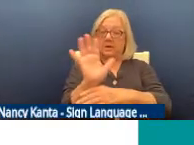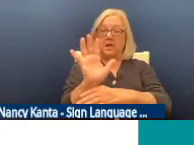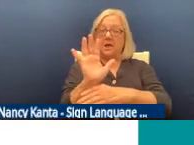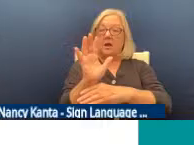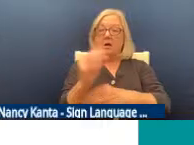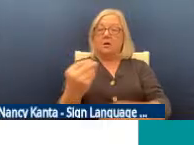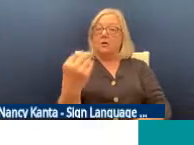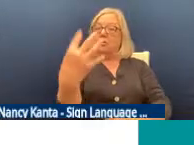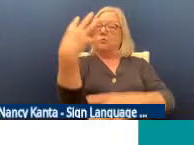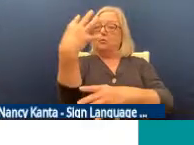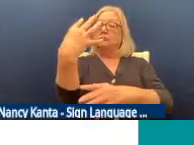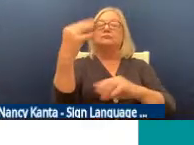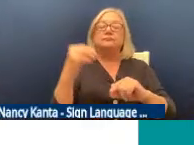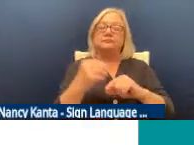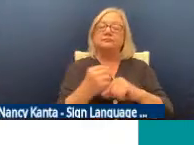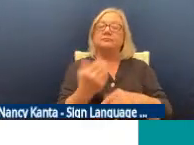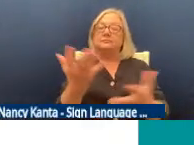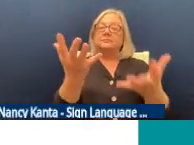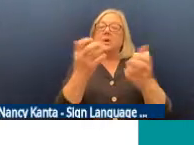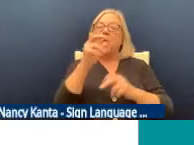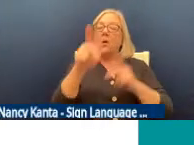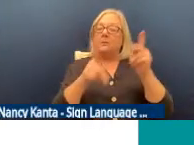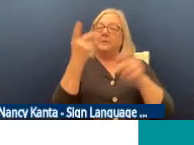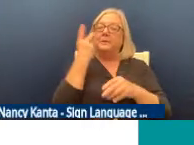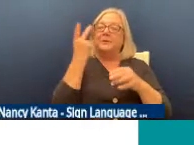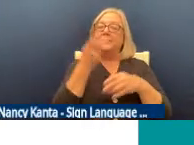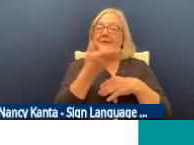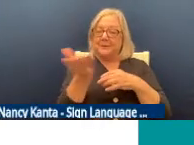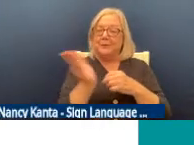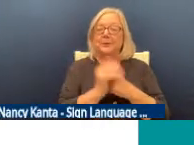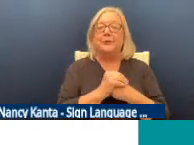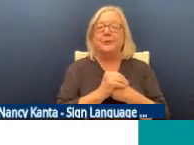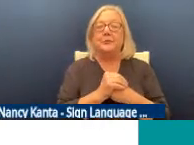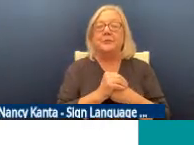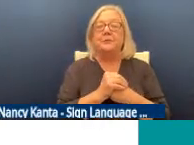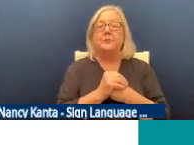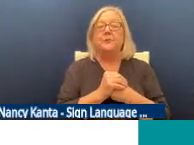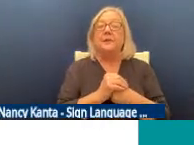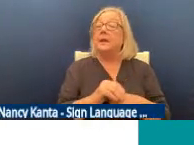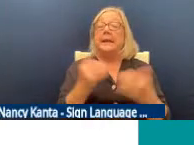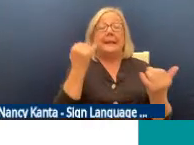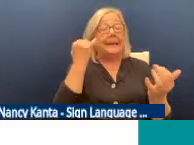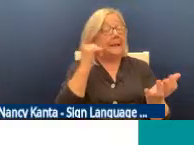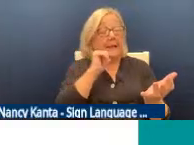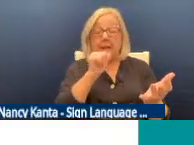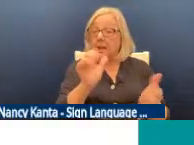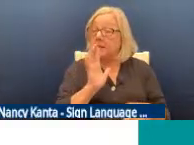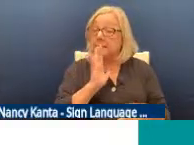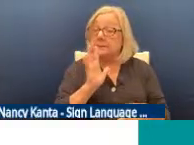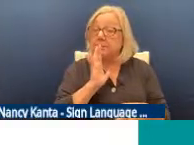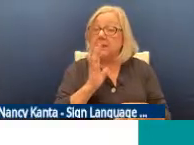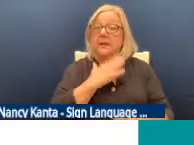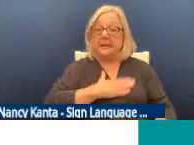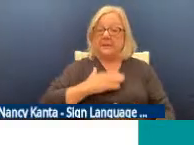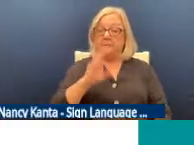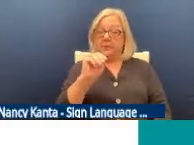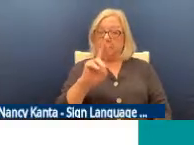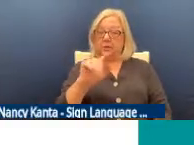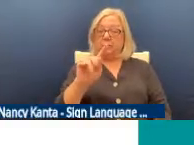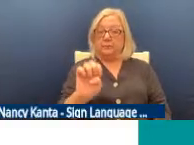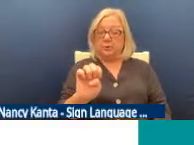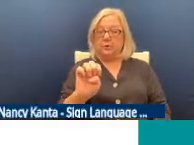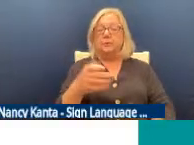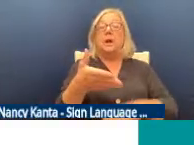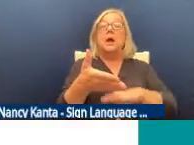public to see you. Keep your audio on mute when not speaking. And before speaking, please state your name